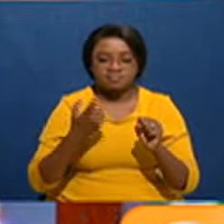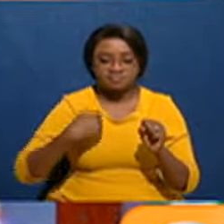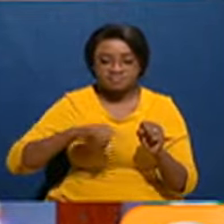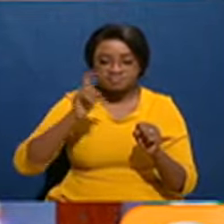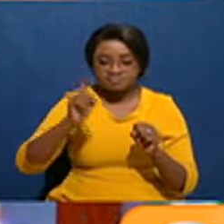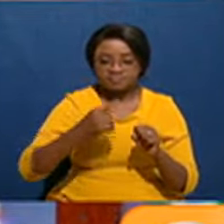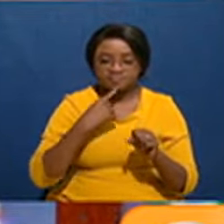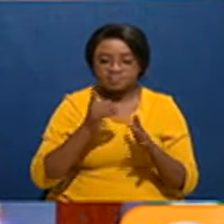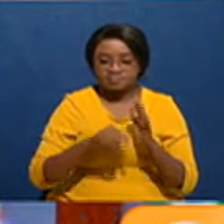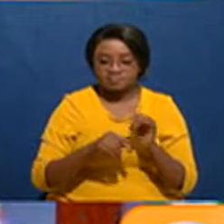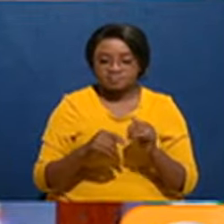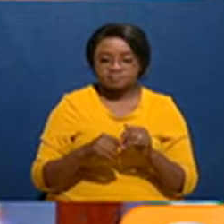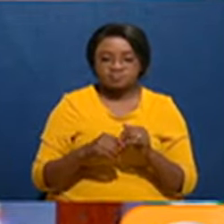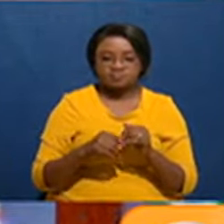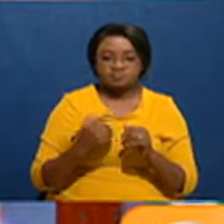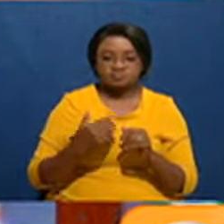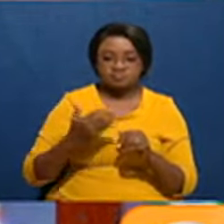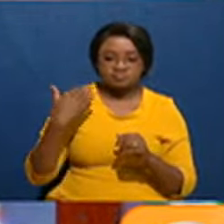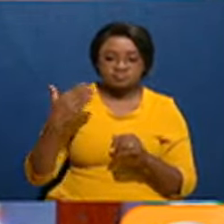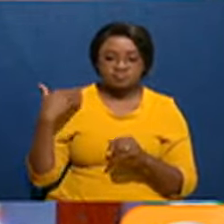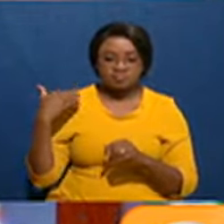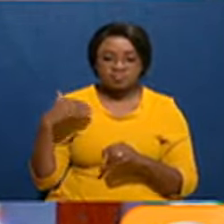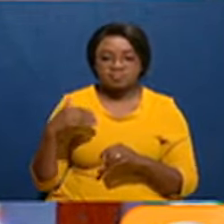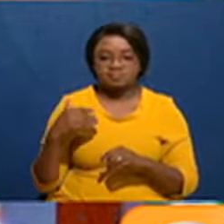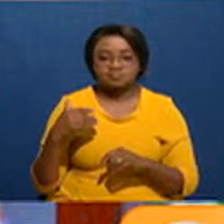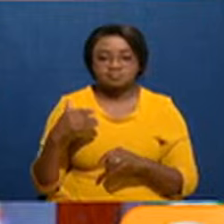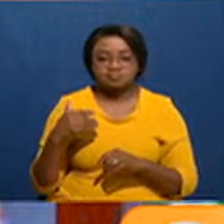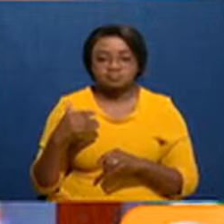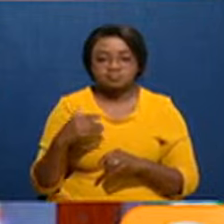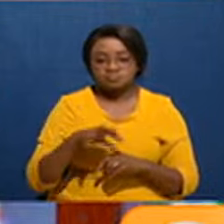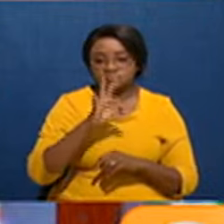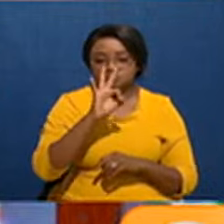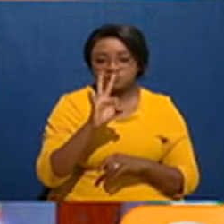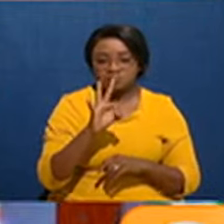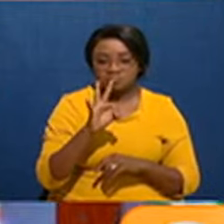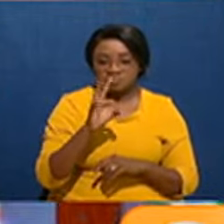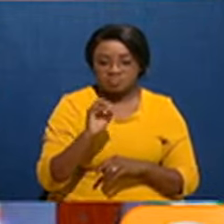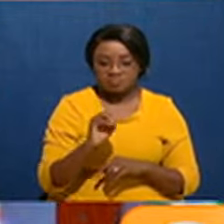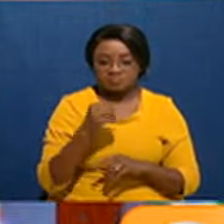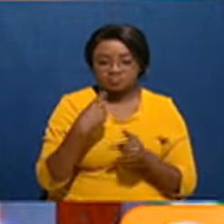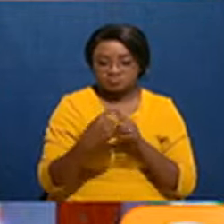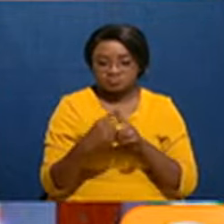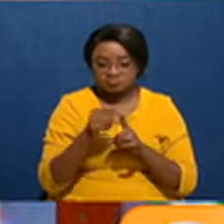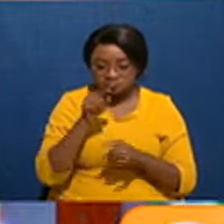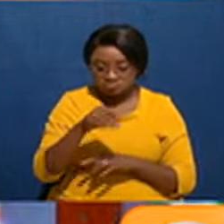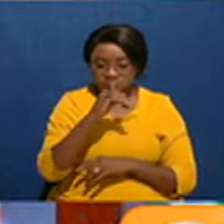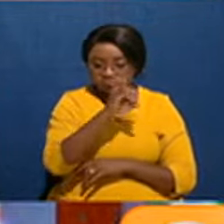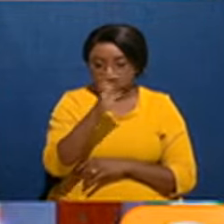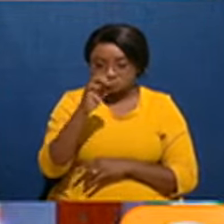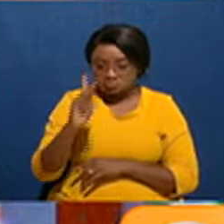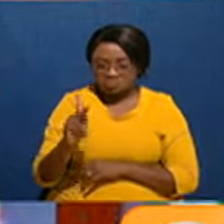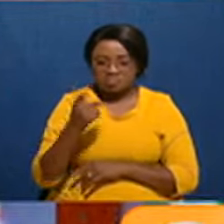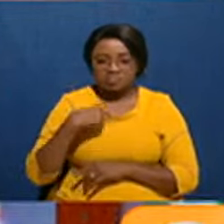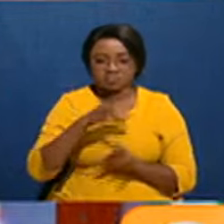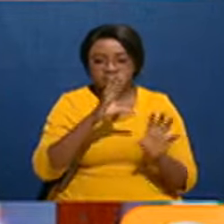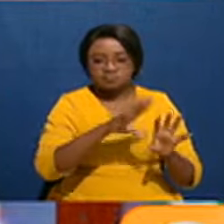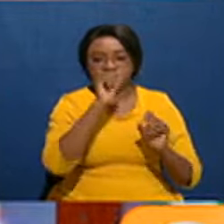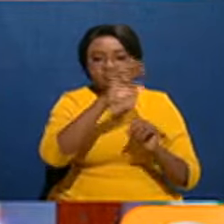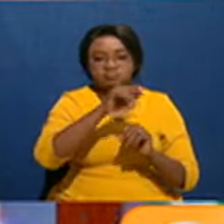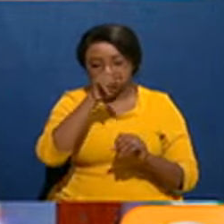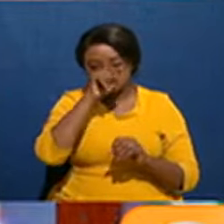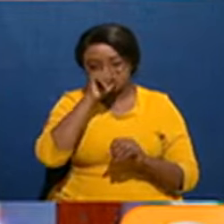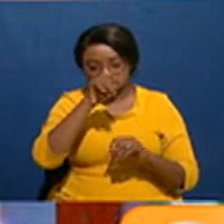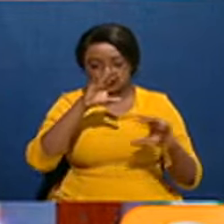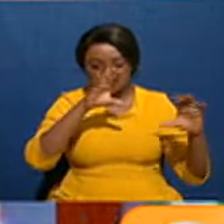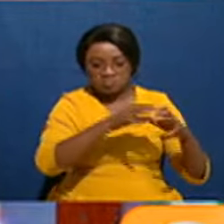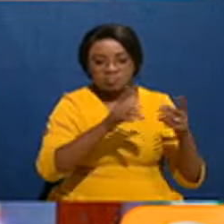that over the last 3 decades, this institution has grown from when we got it from the whites, then